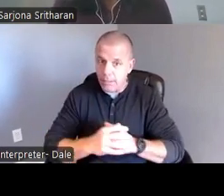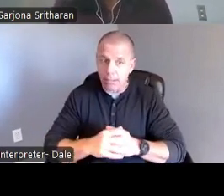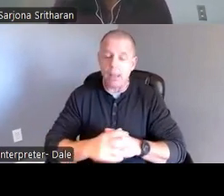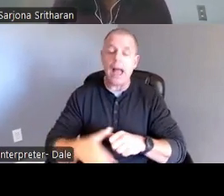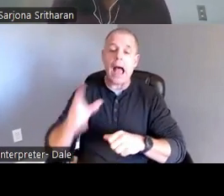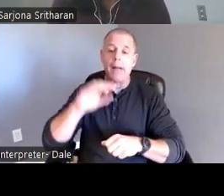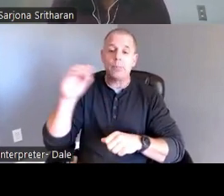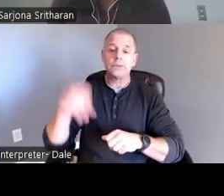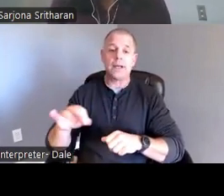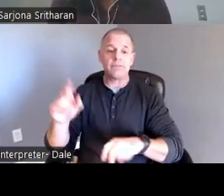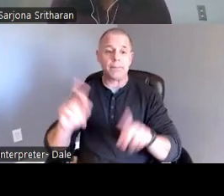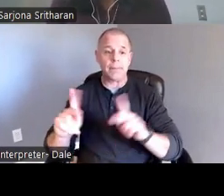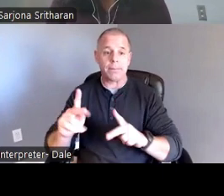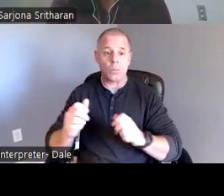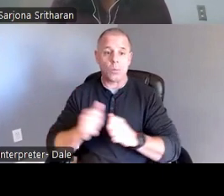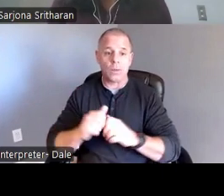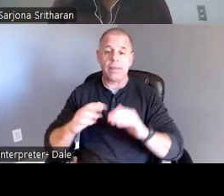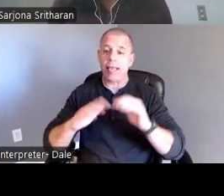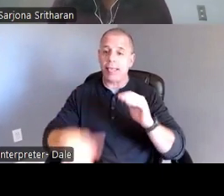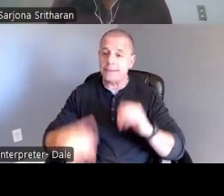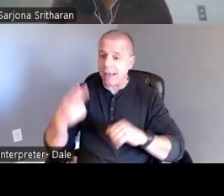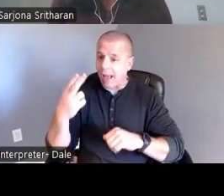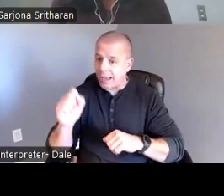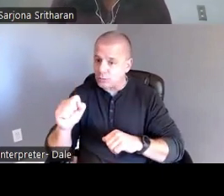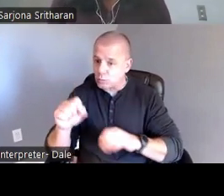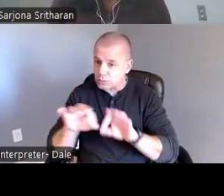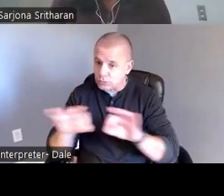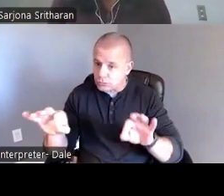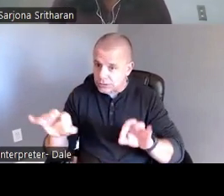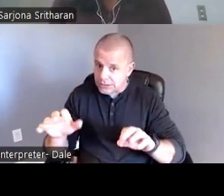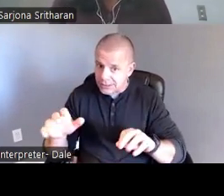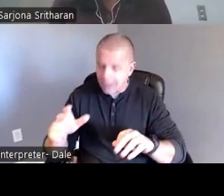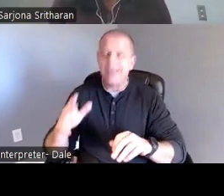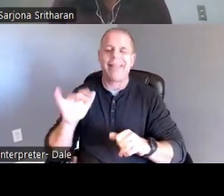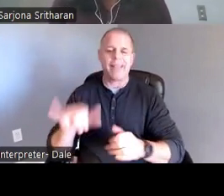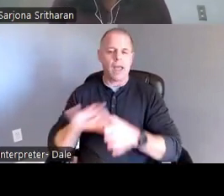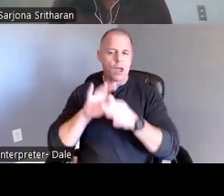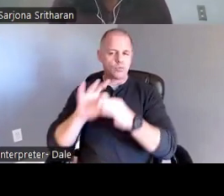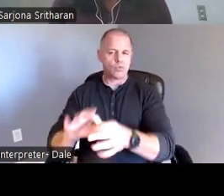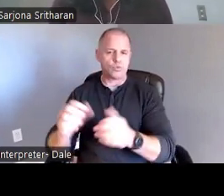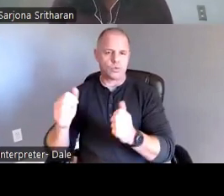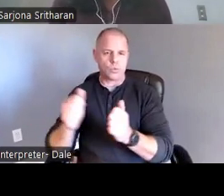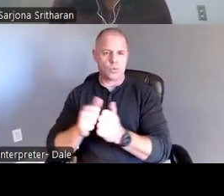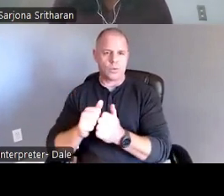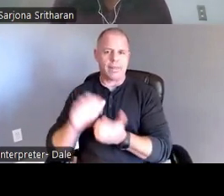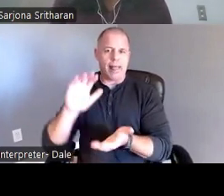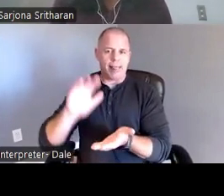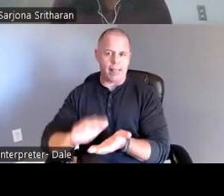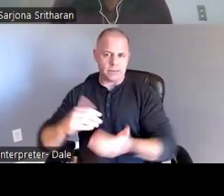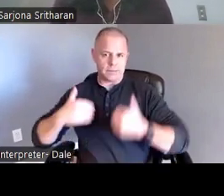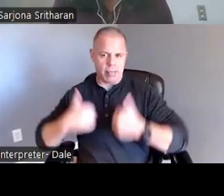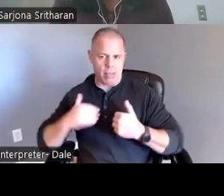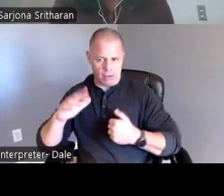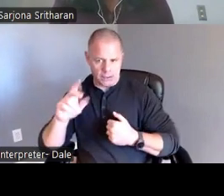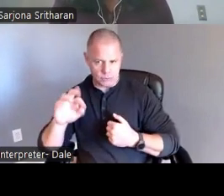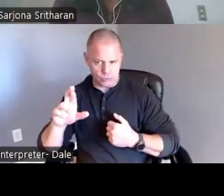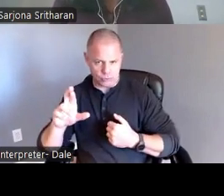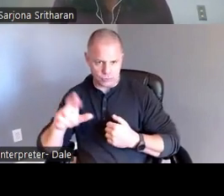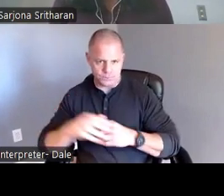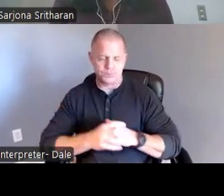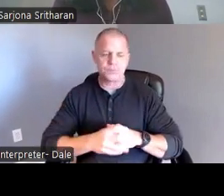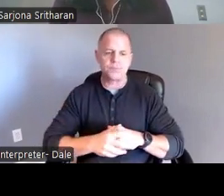of people with less than a high school education was associated with less lung cancer. And the way